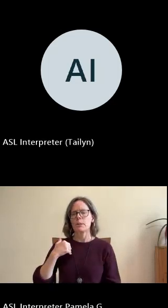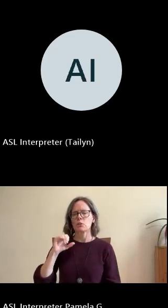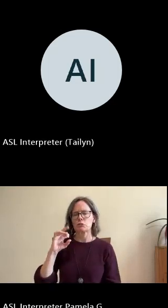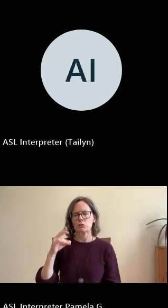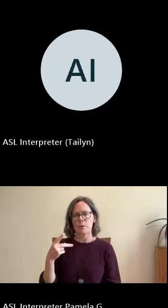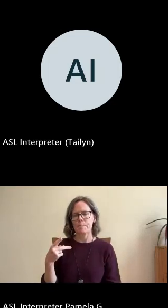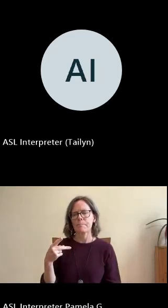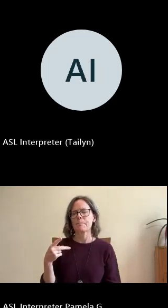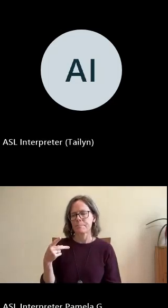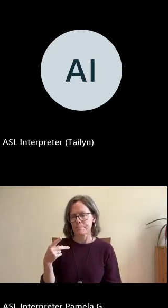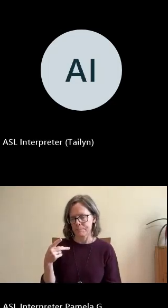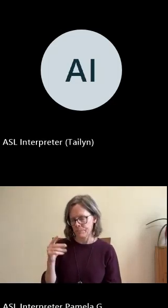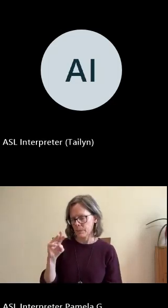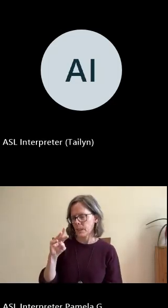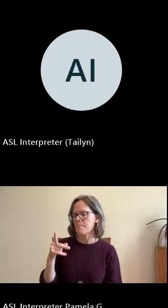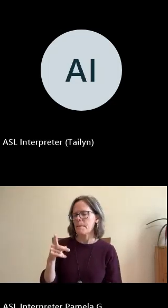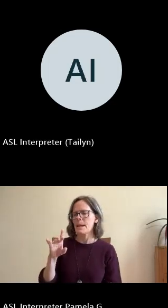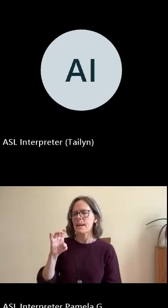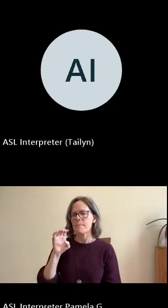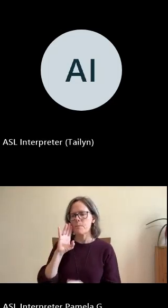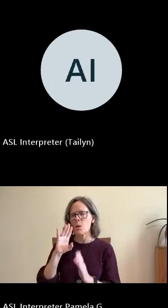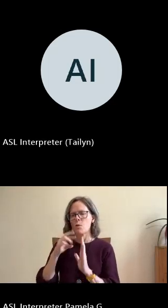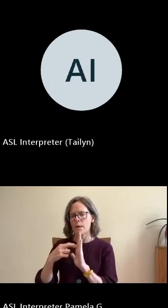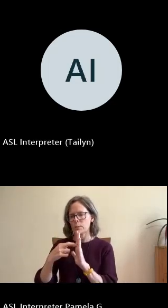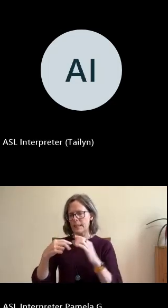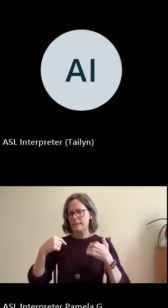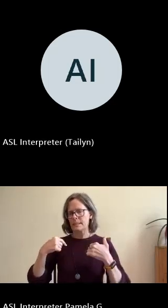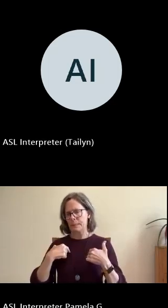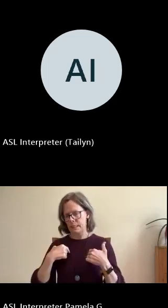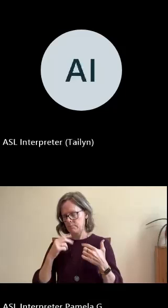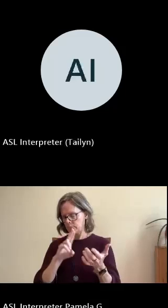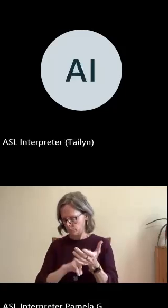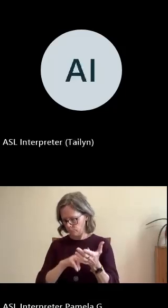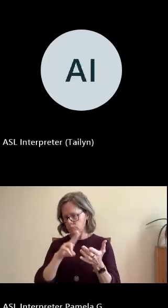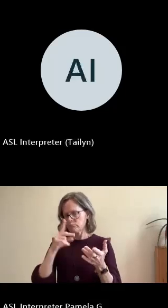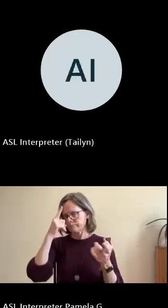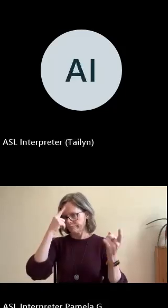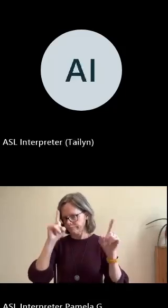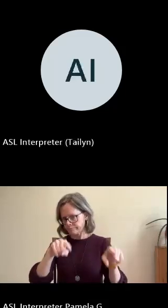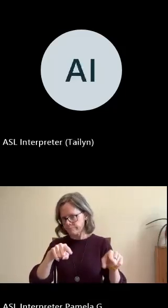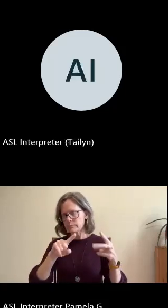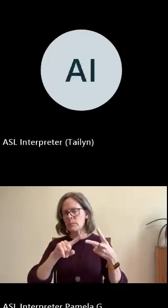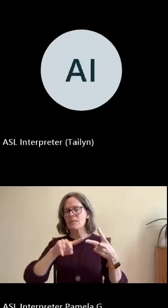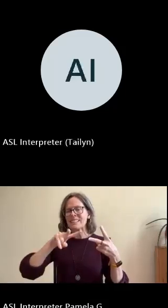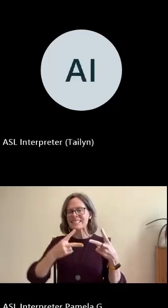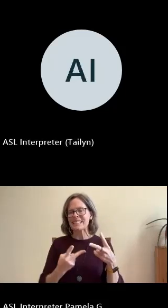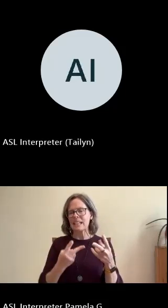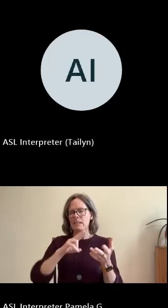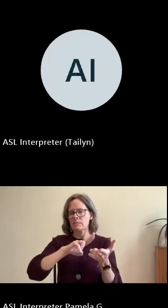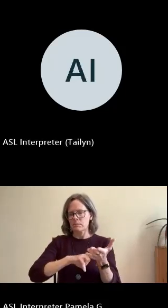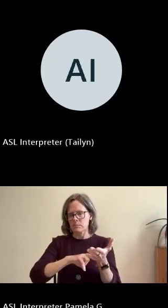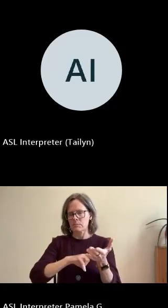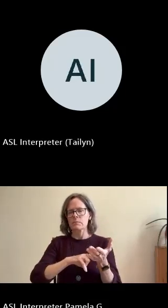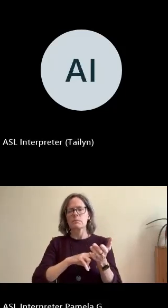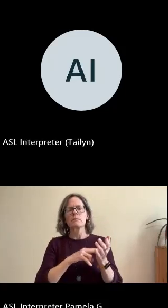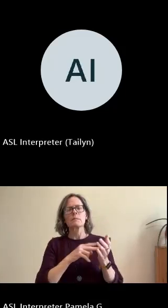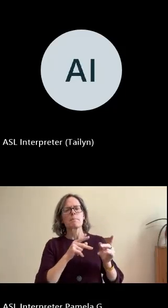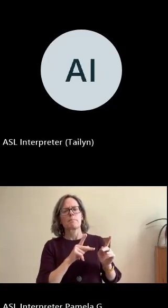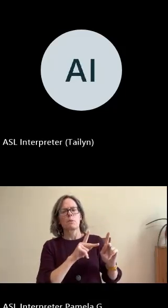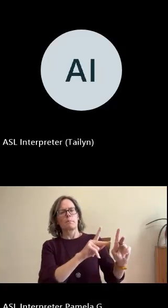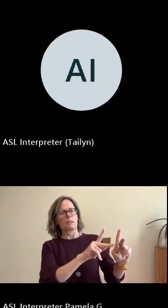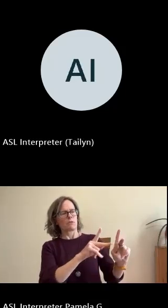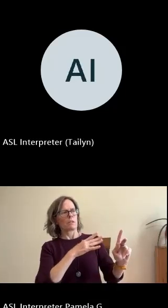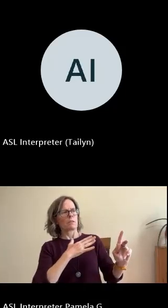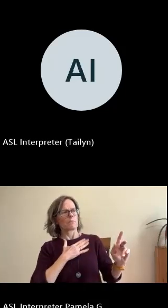is representing you for the purpose of collective bargaining. The second one is authorizing the dues to be deducted from your